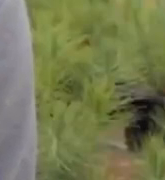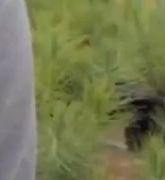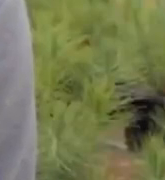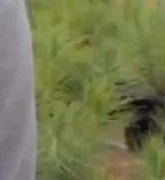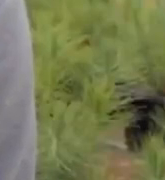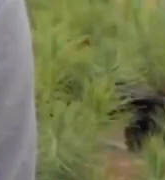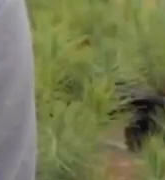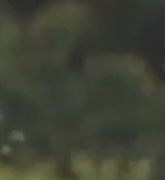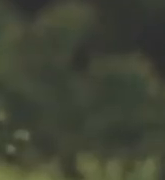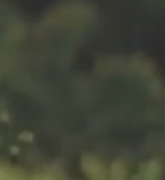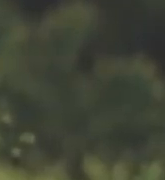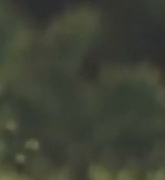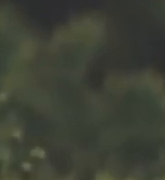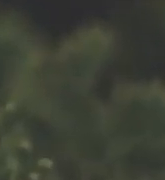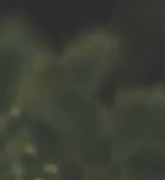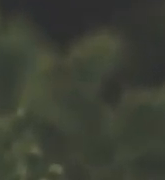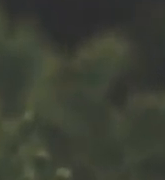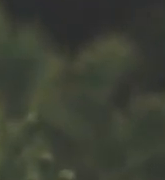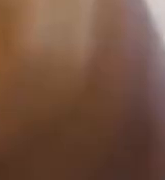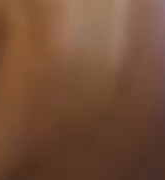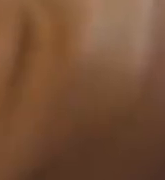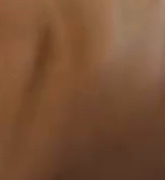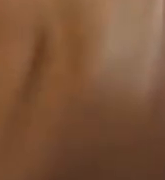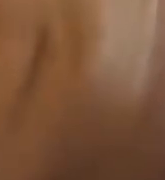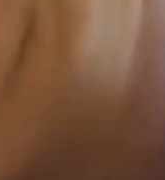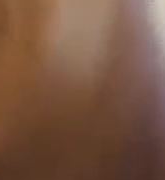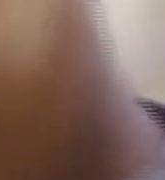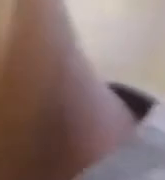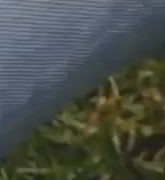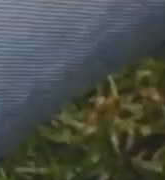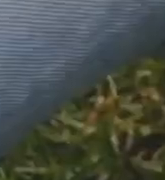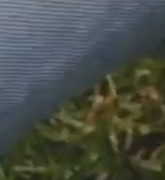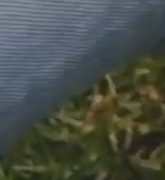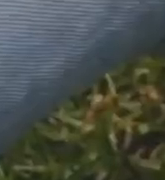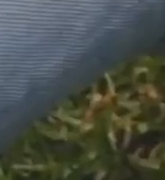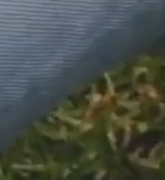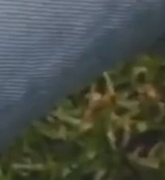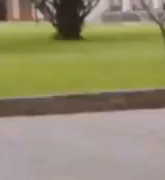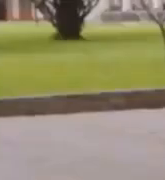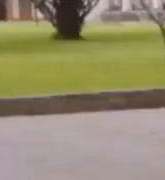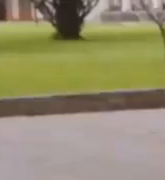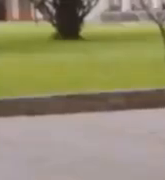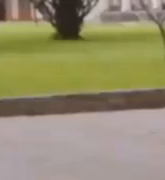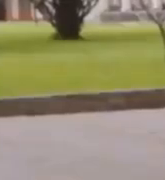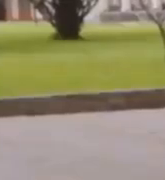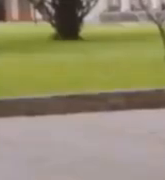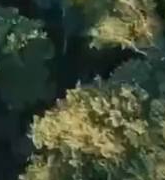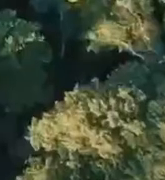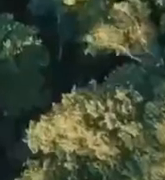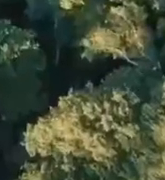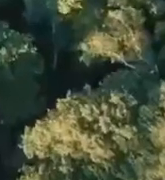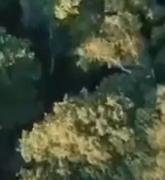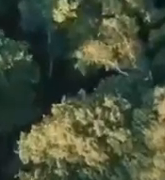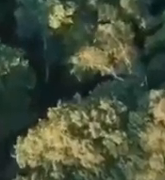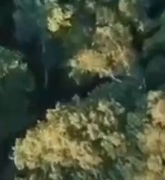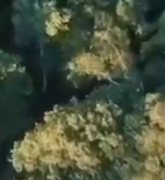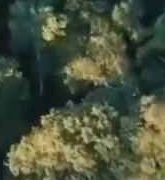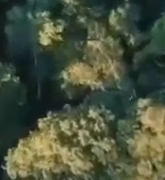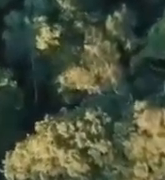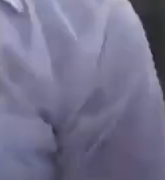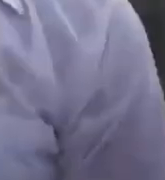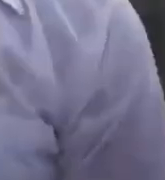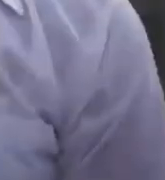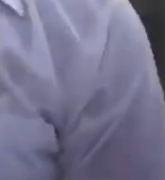Violence against women. I'm a person that likes to and is very passionate about